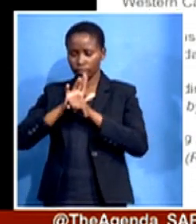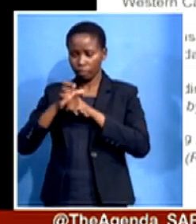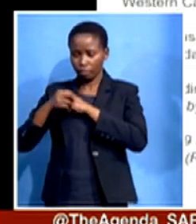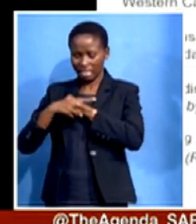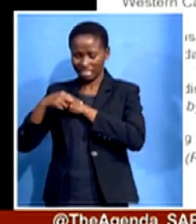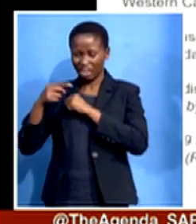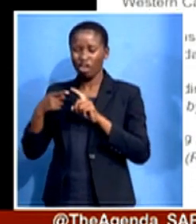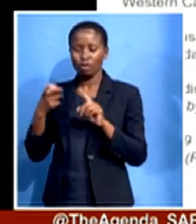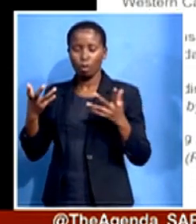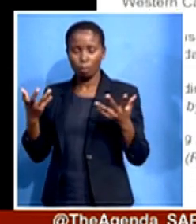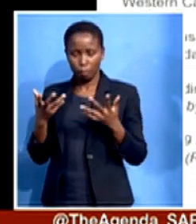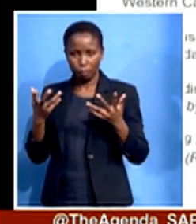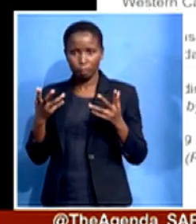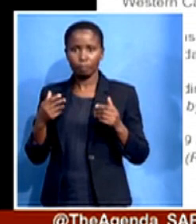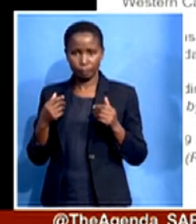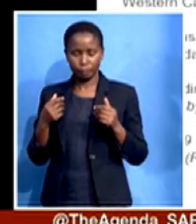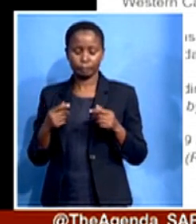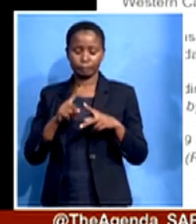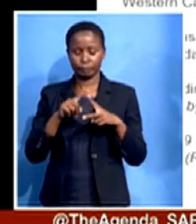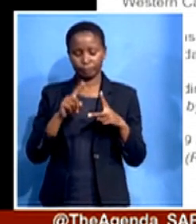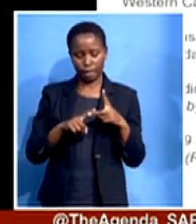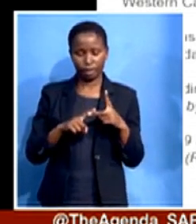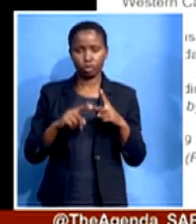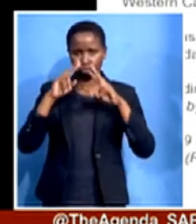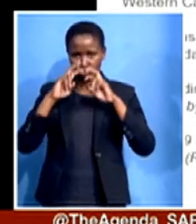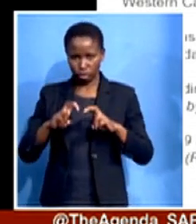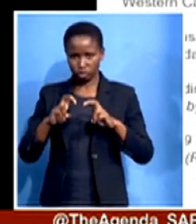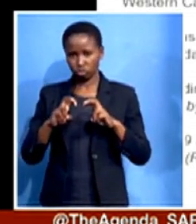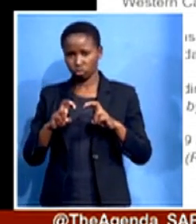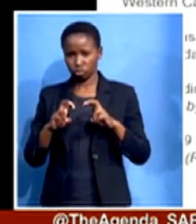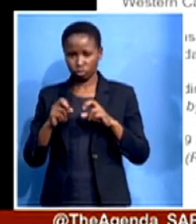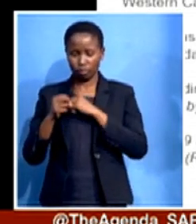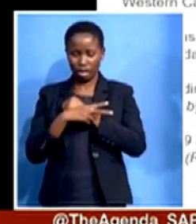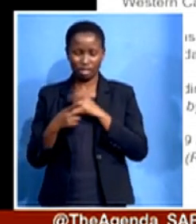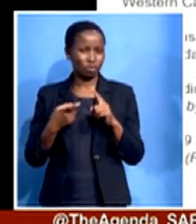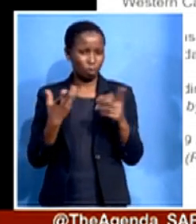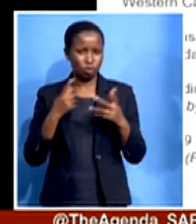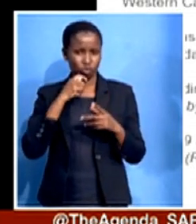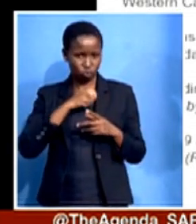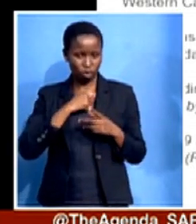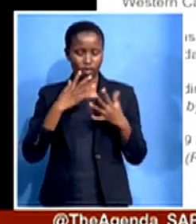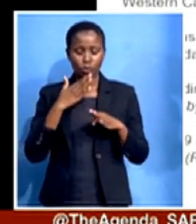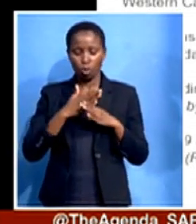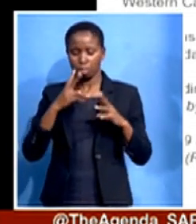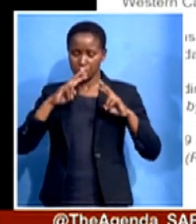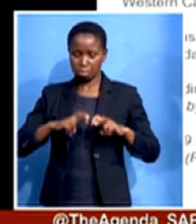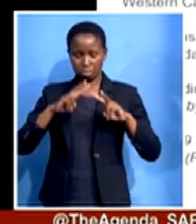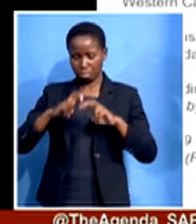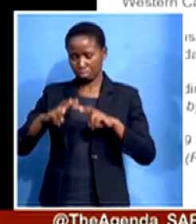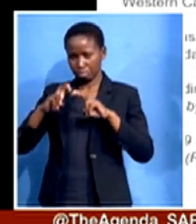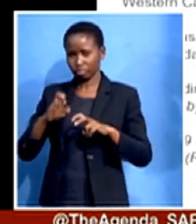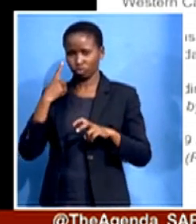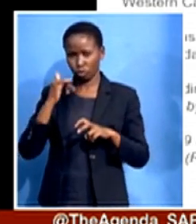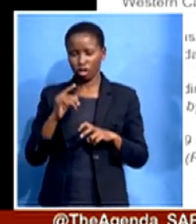where the virus come from. So this is the work that they do, where they look at 2,800 SARS-CoV-2